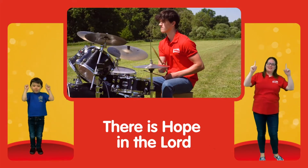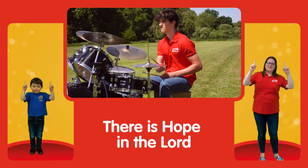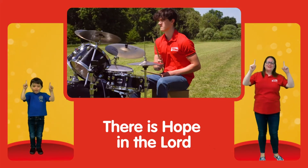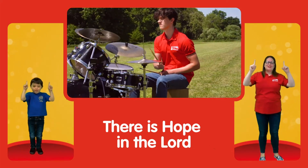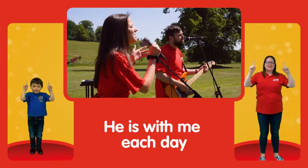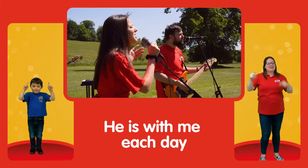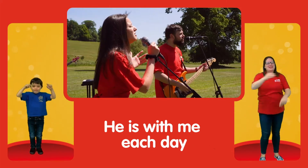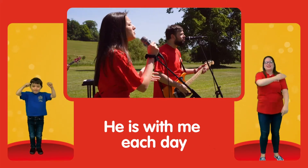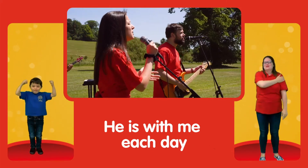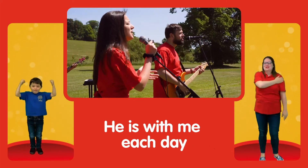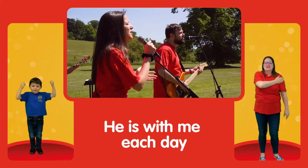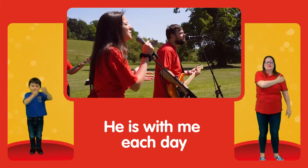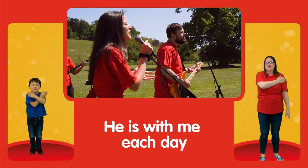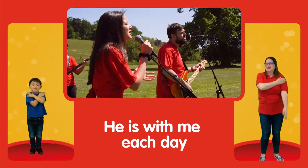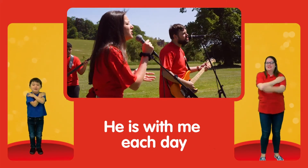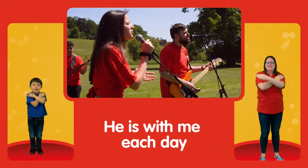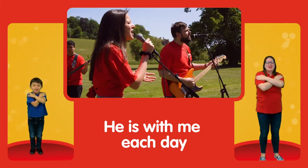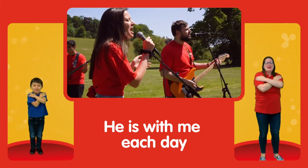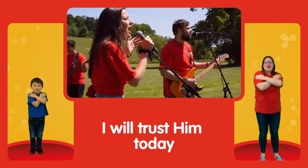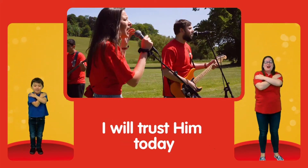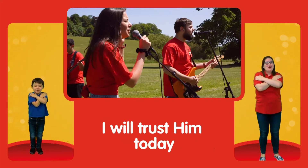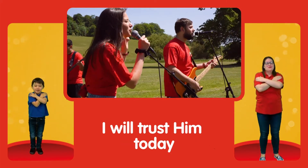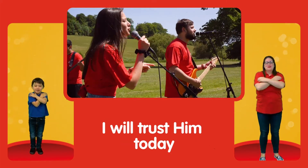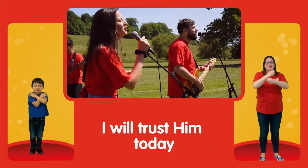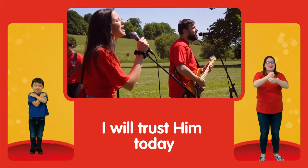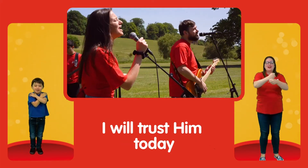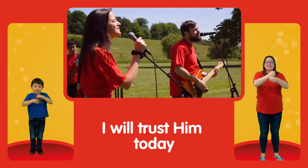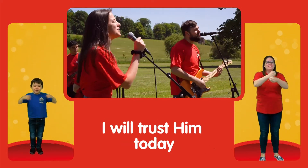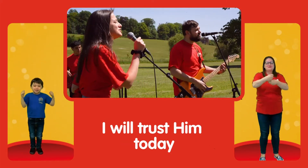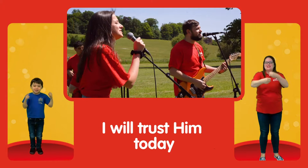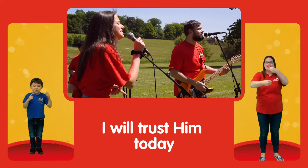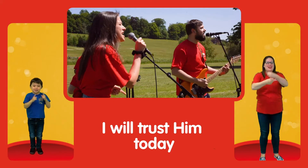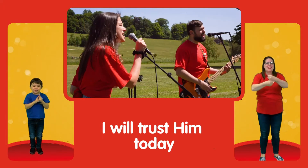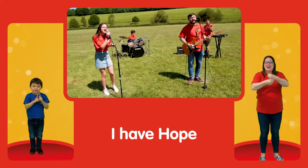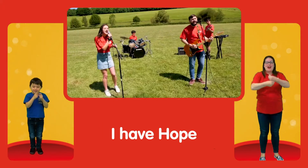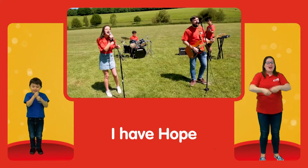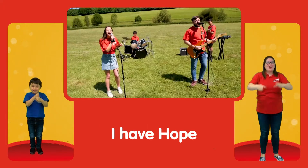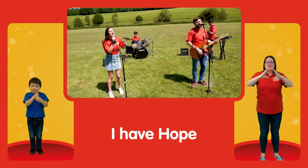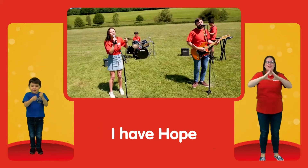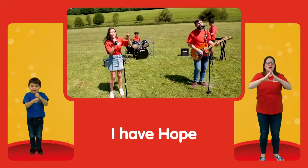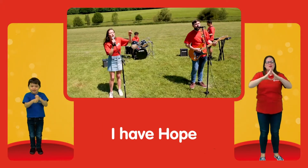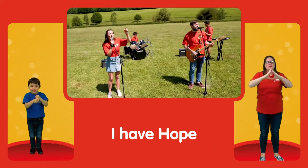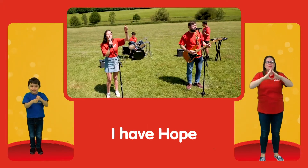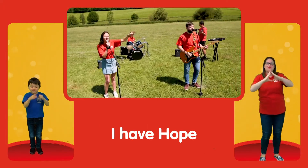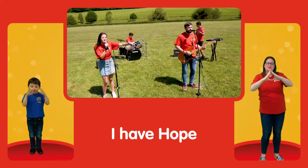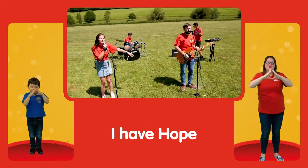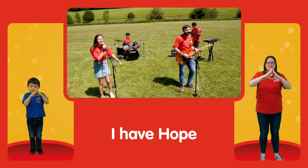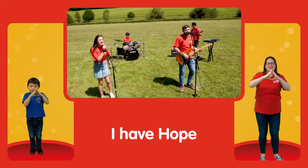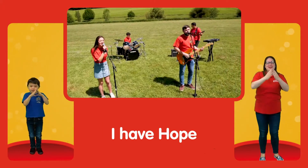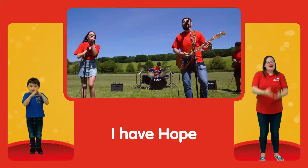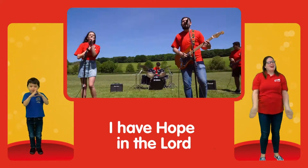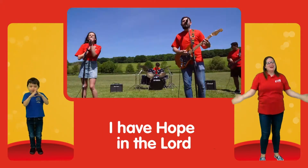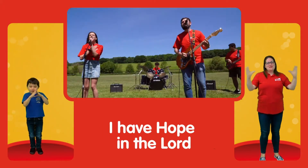in the Lord, He is with me each day. I will trust Him today. I have hope